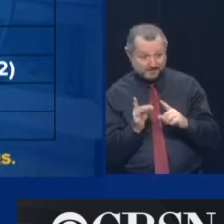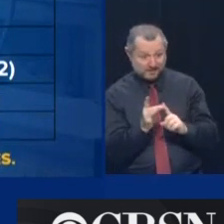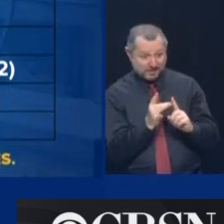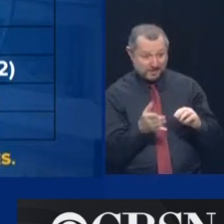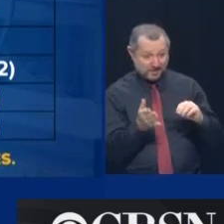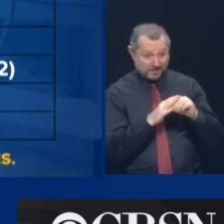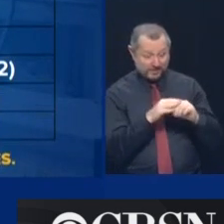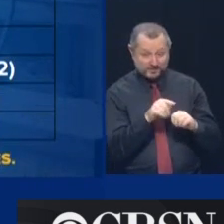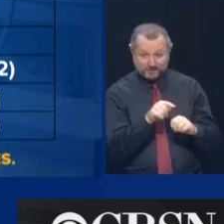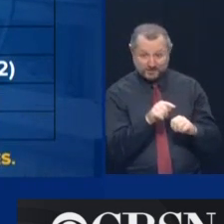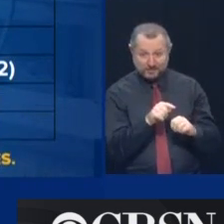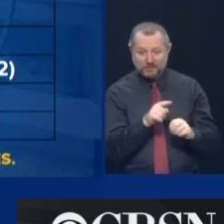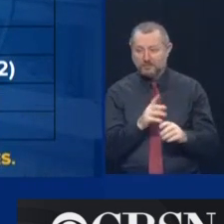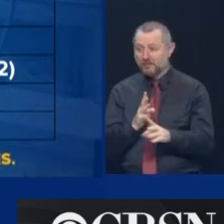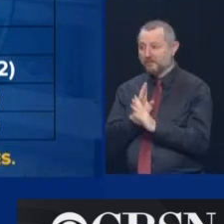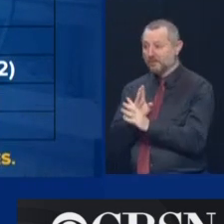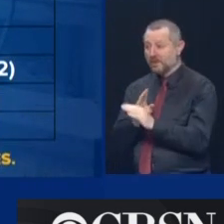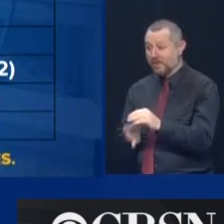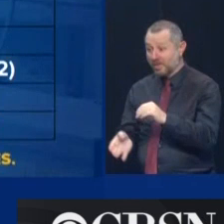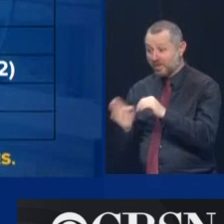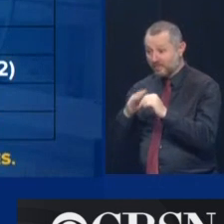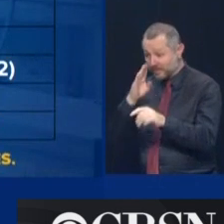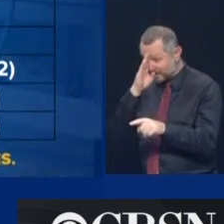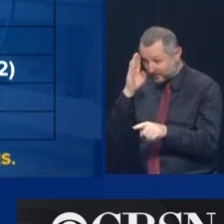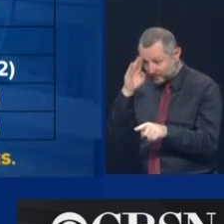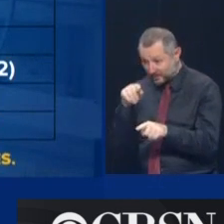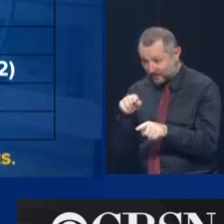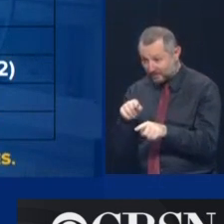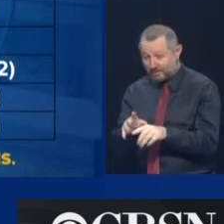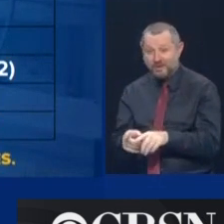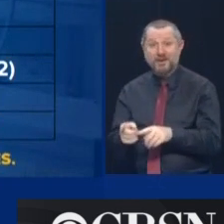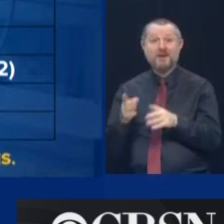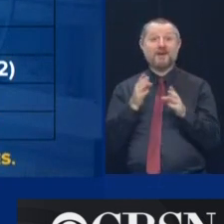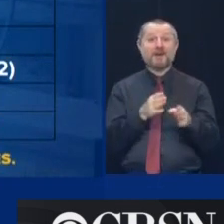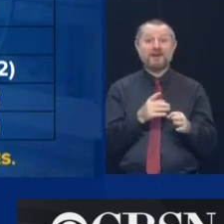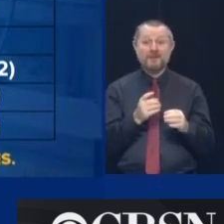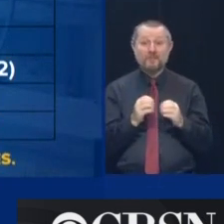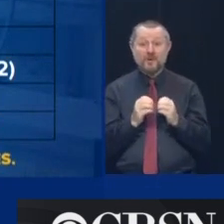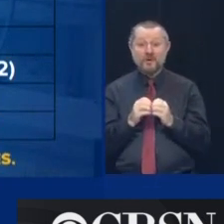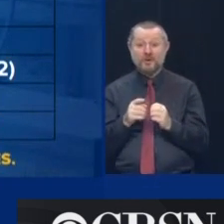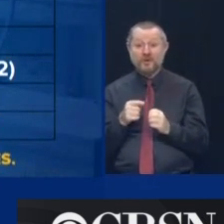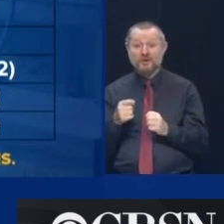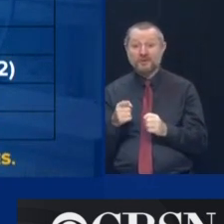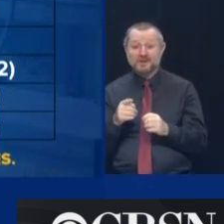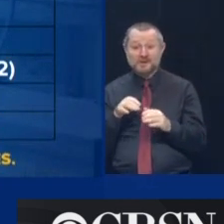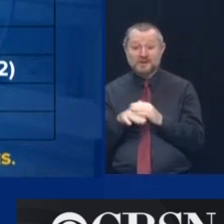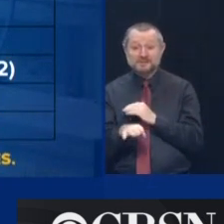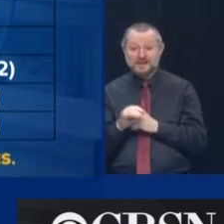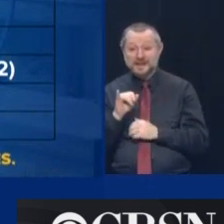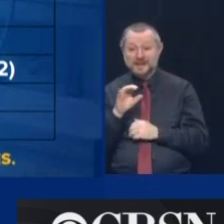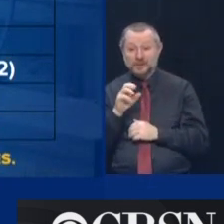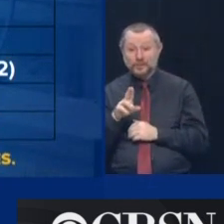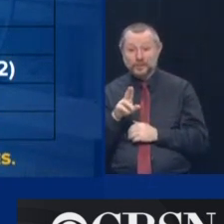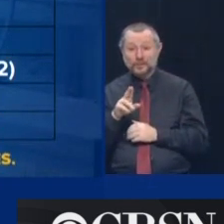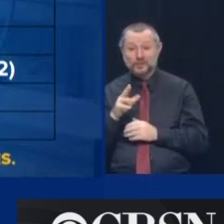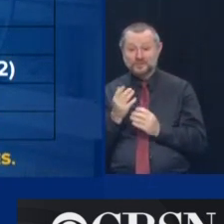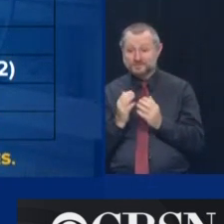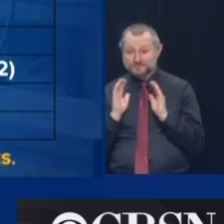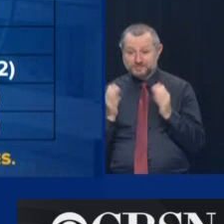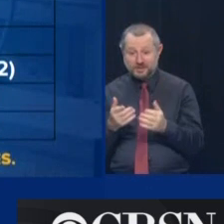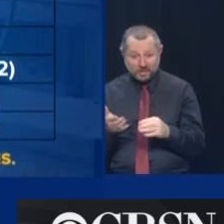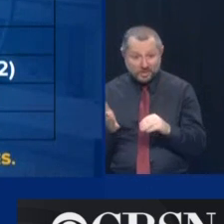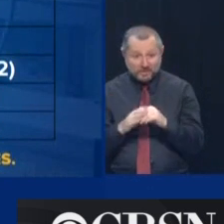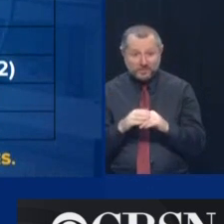Number of people going to hospitals goes up. Number of people who go from a hospital bed to intensive care goes